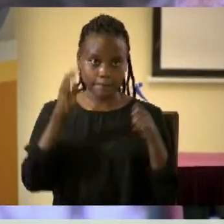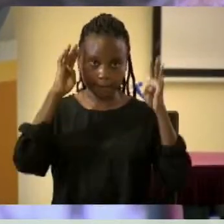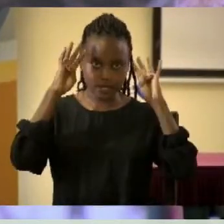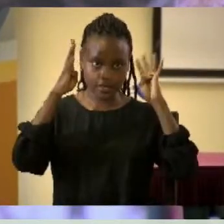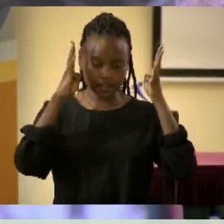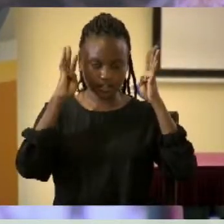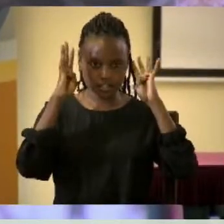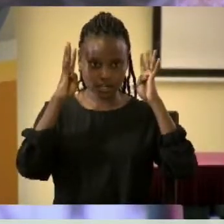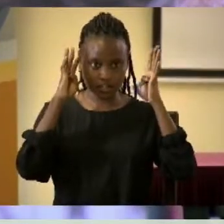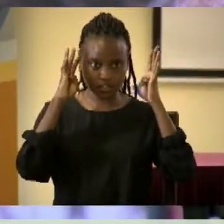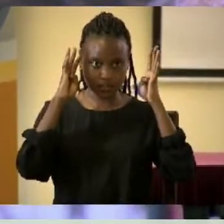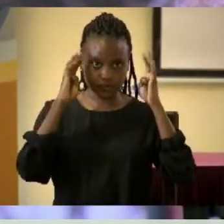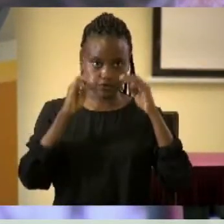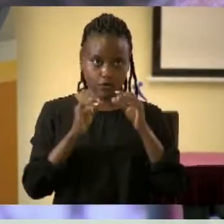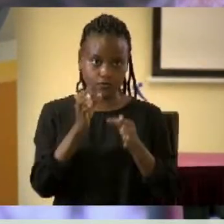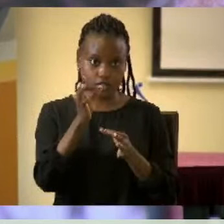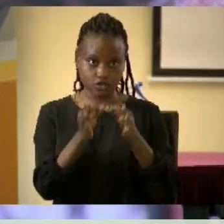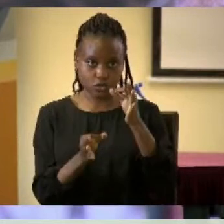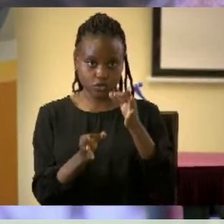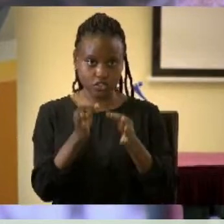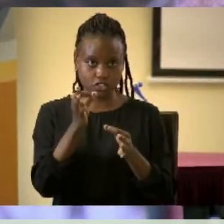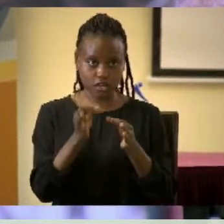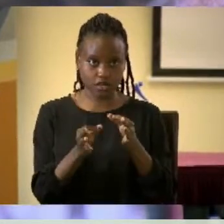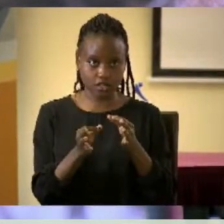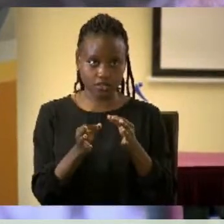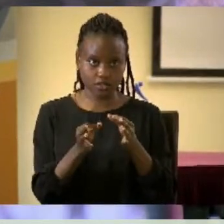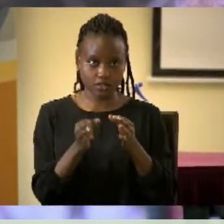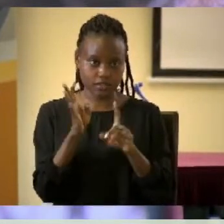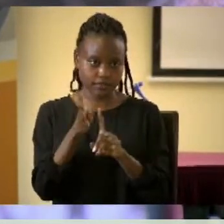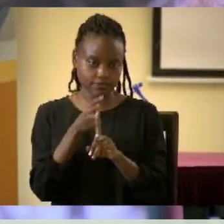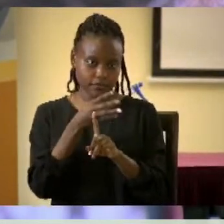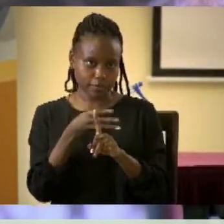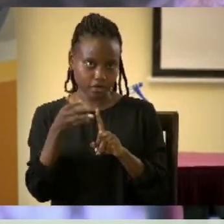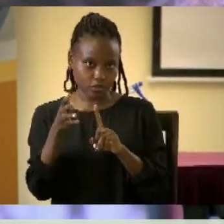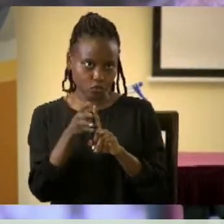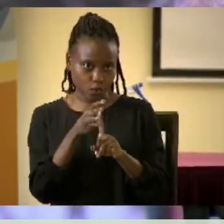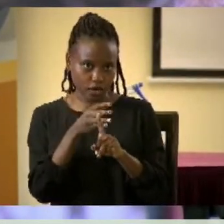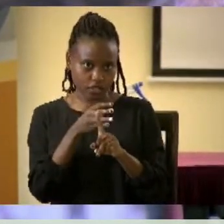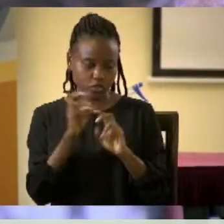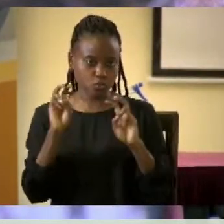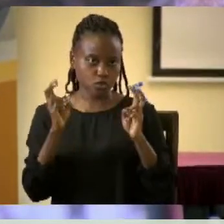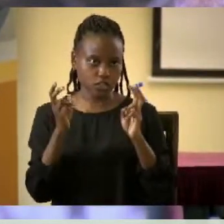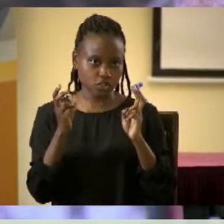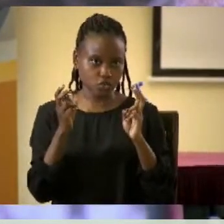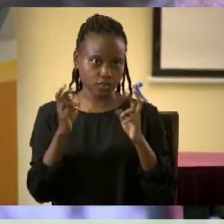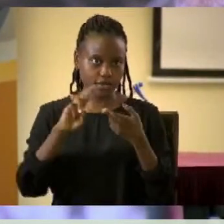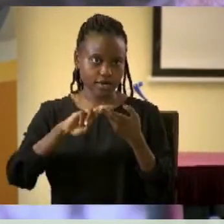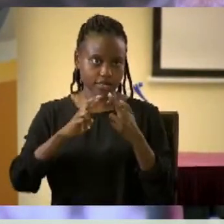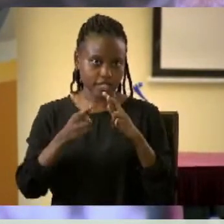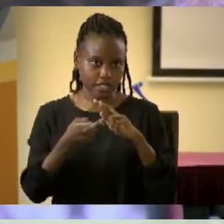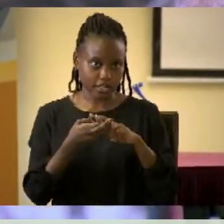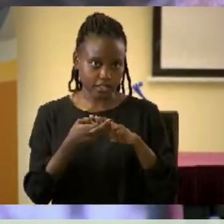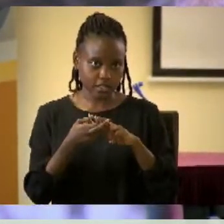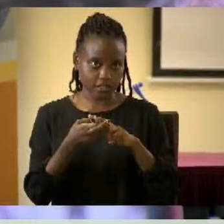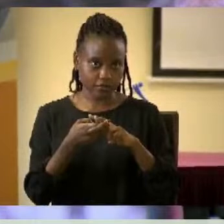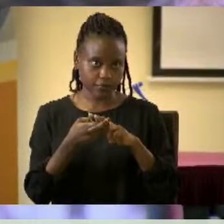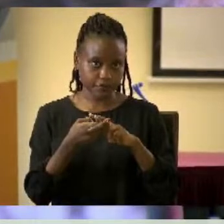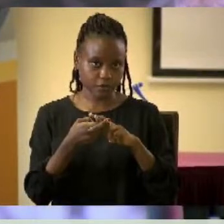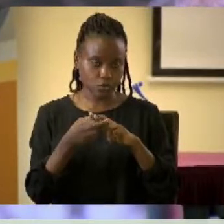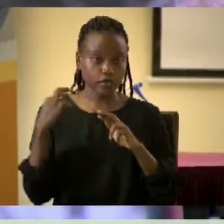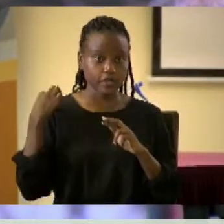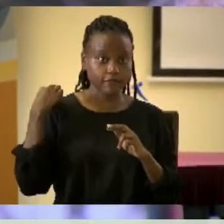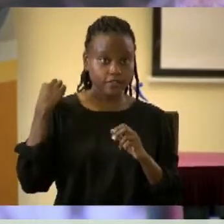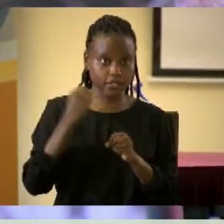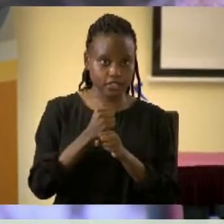initiative of the judiciary is that pursuant to the practice directions relating to the pauper brief scheme and pro bono